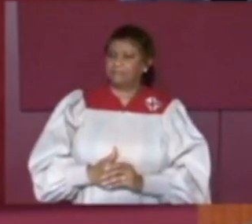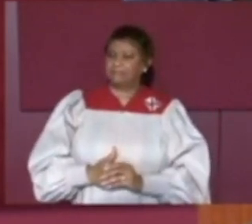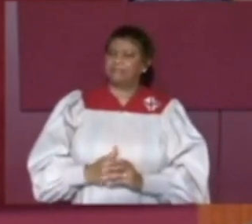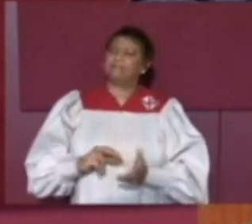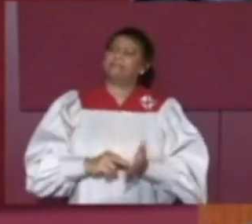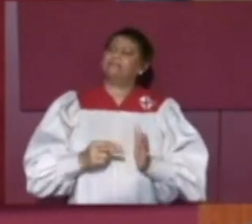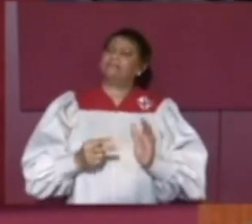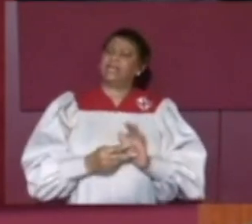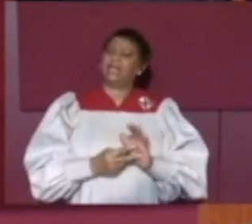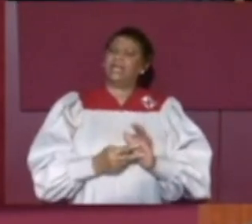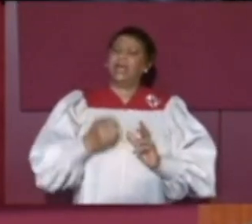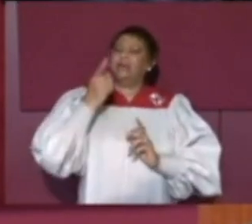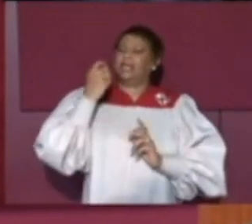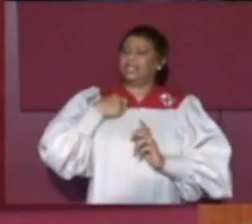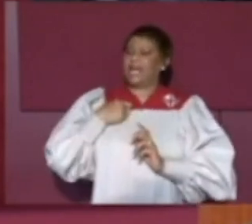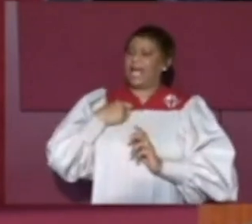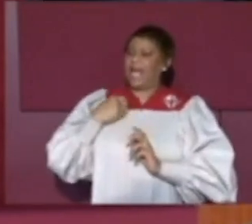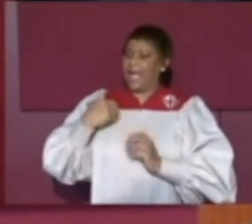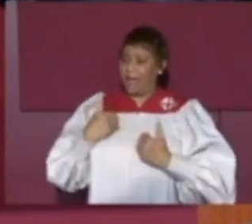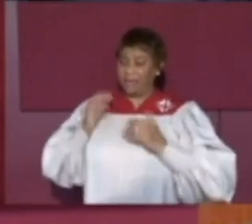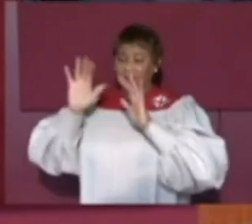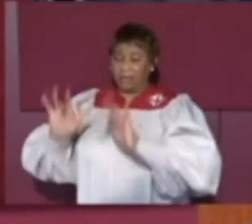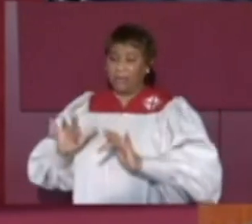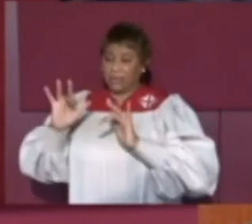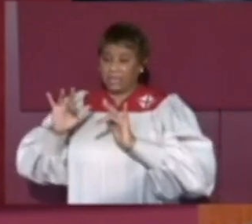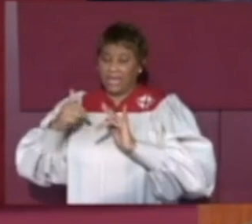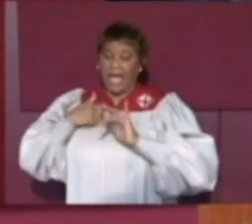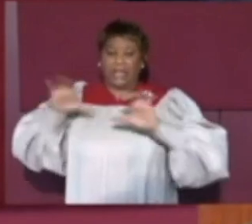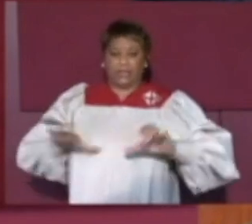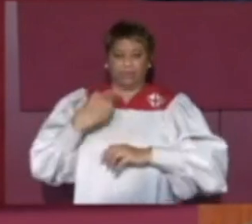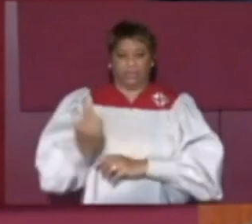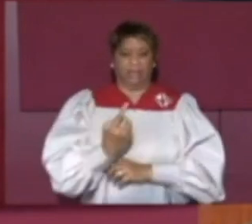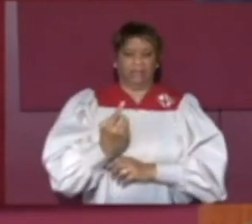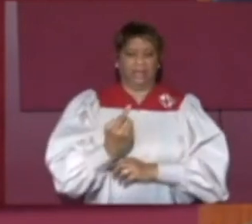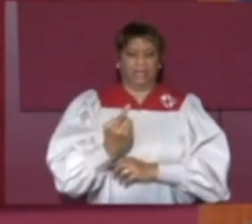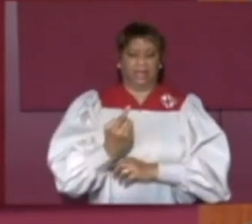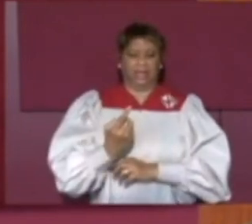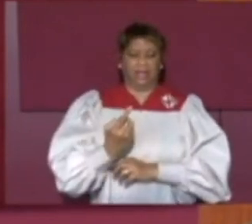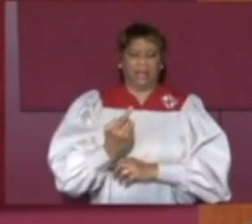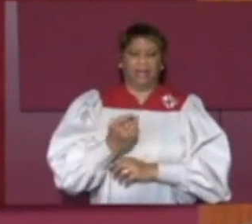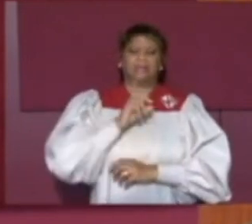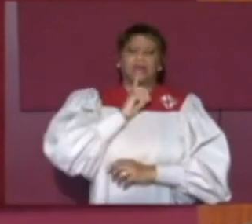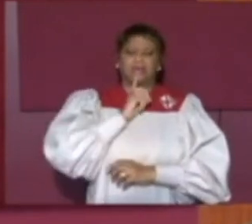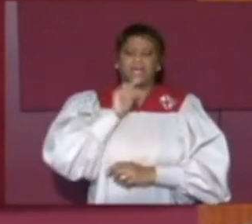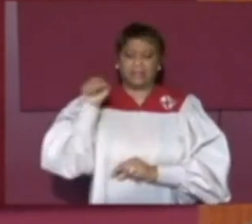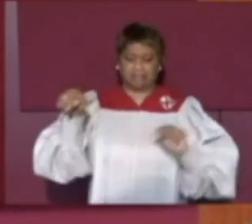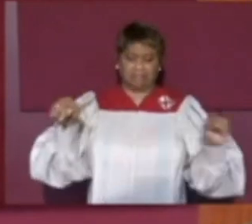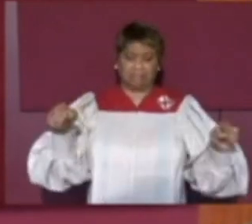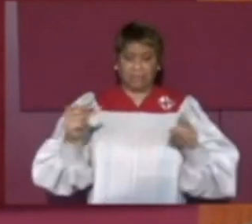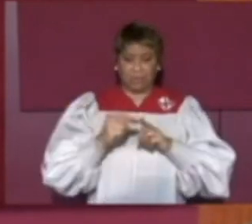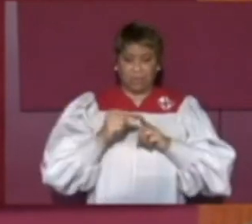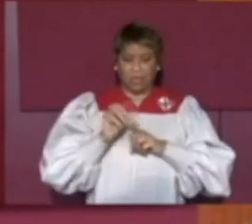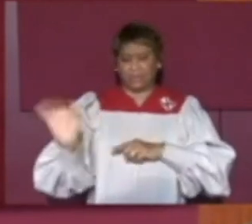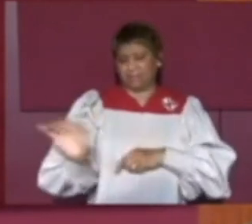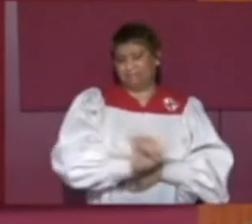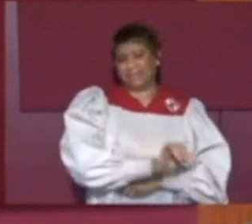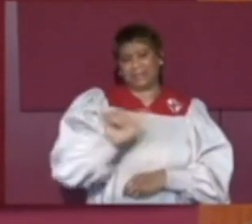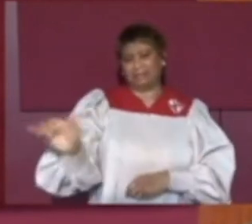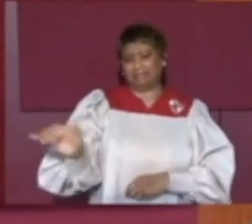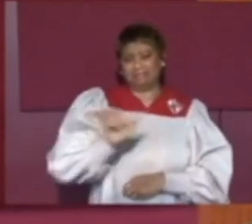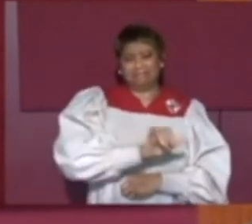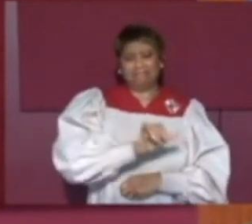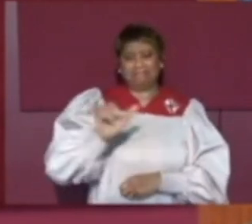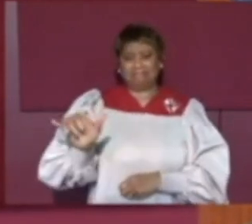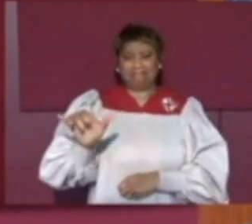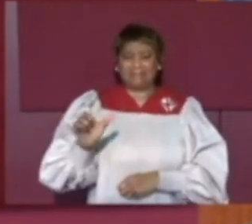In other words, because I have mercy, I do something. That's compassionate. But they're really synonymous one to another. Does that make sense